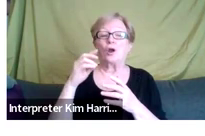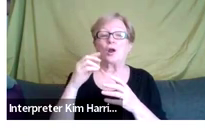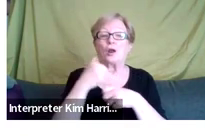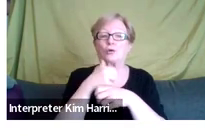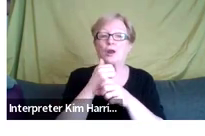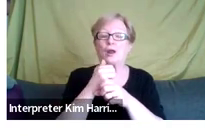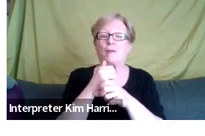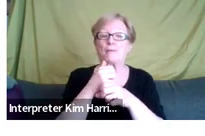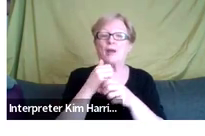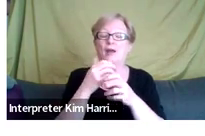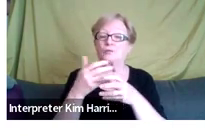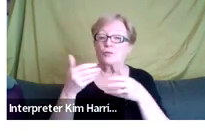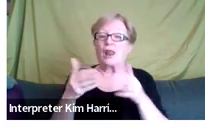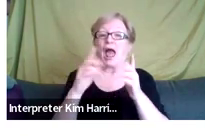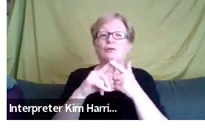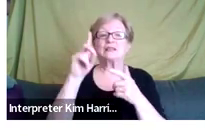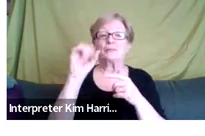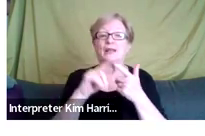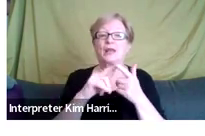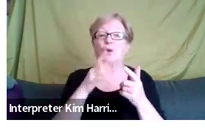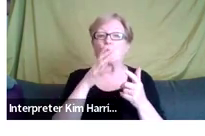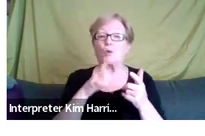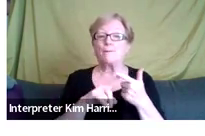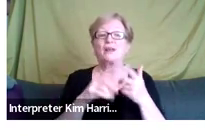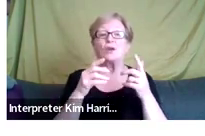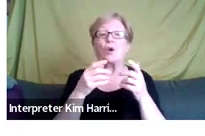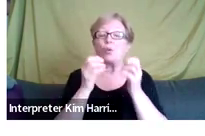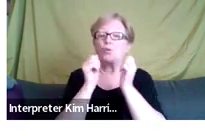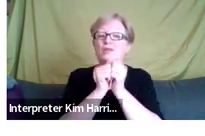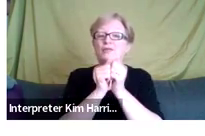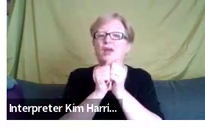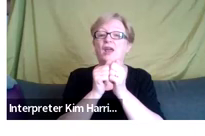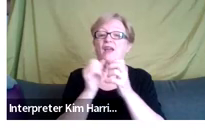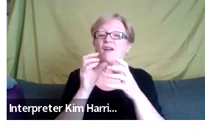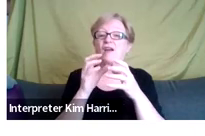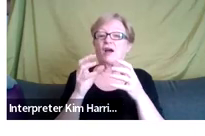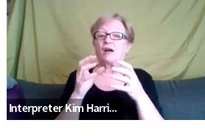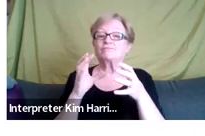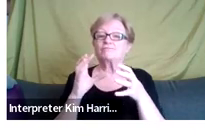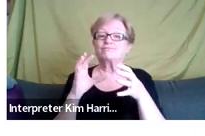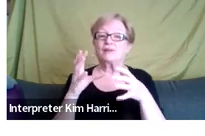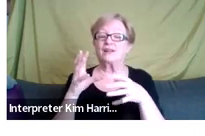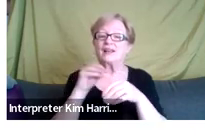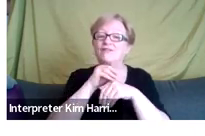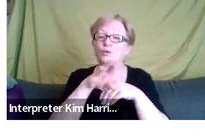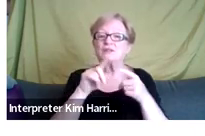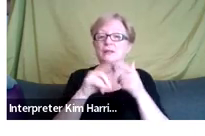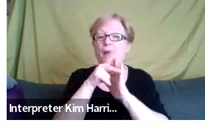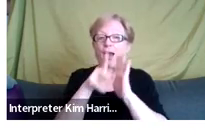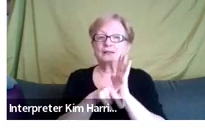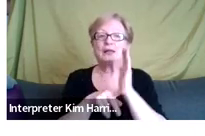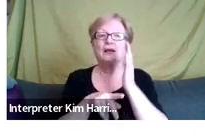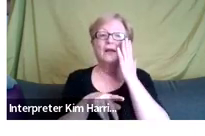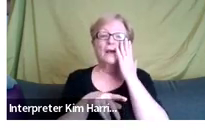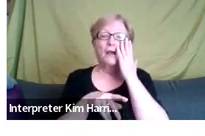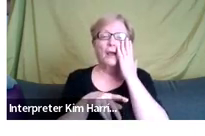friendly policies. So that is to end occupational segregation. Like I